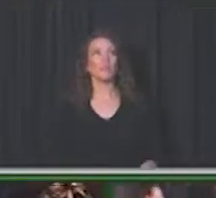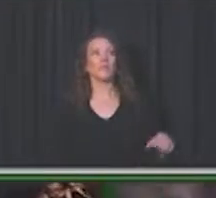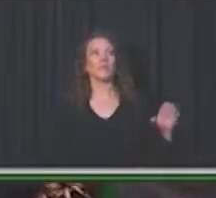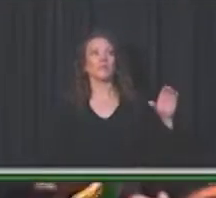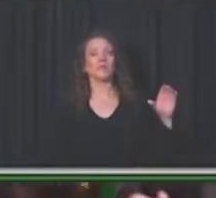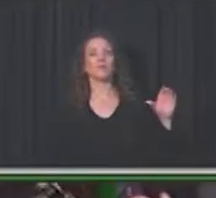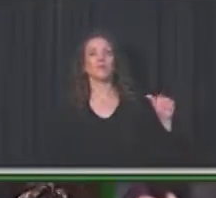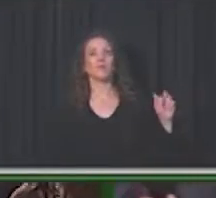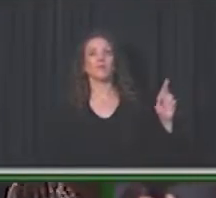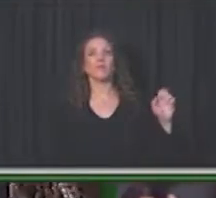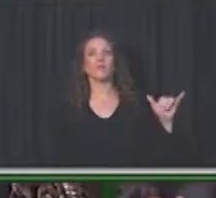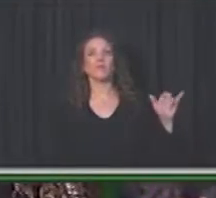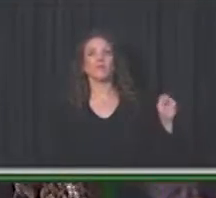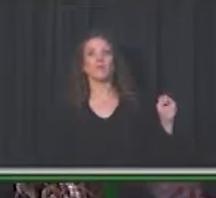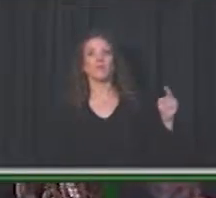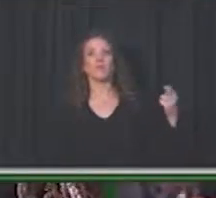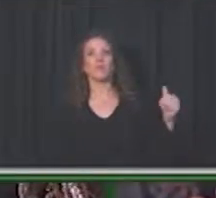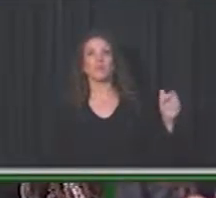Carolyn Harrell.